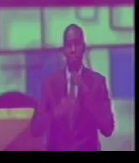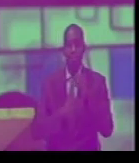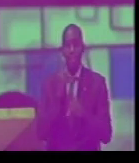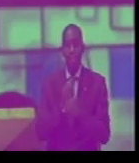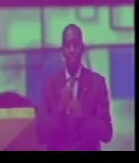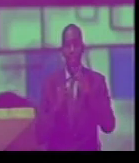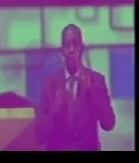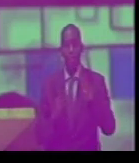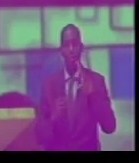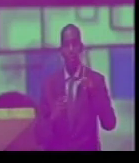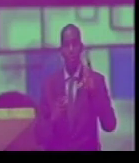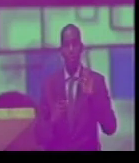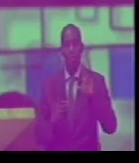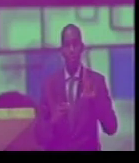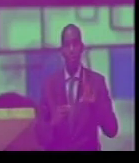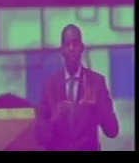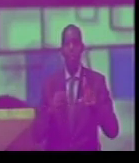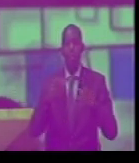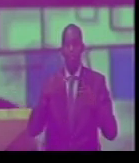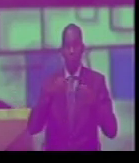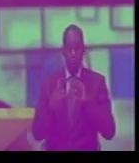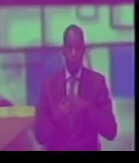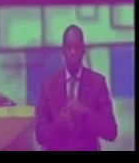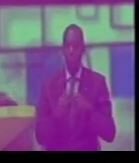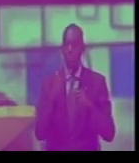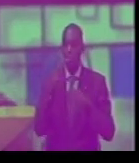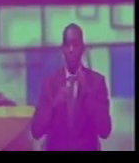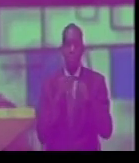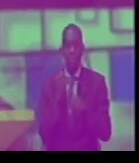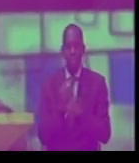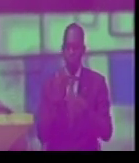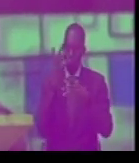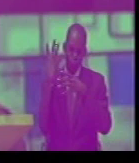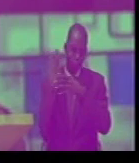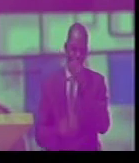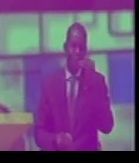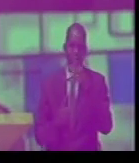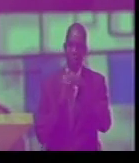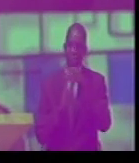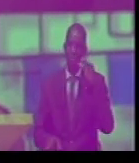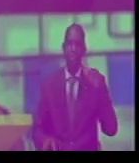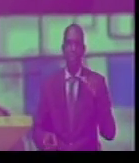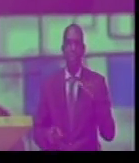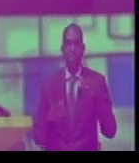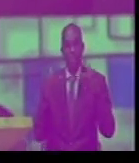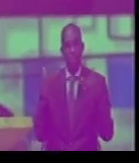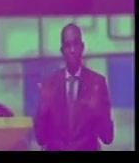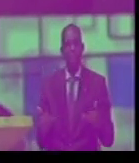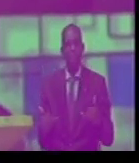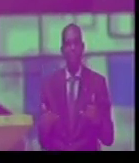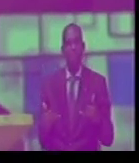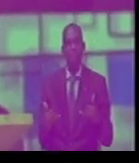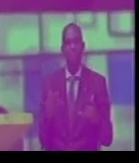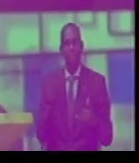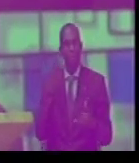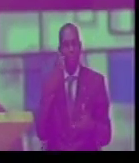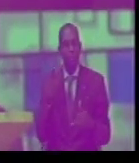3 years ulcer after the prayer of the man of God tonight disappeared. Praise the